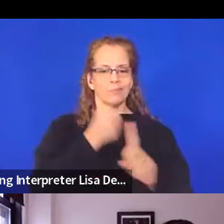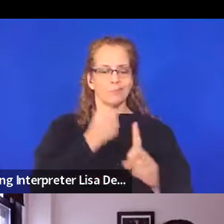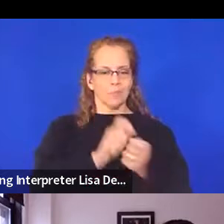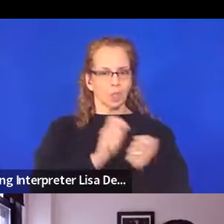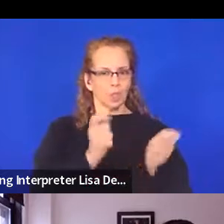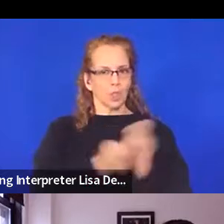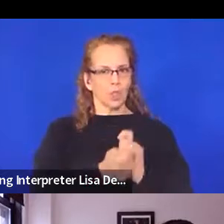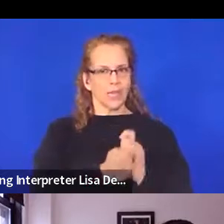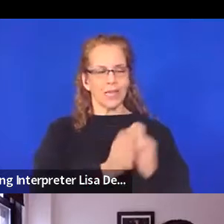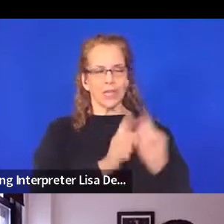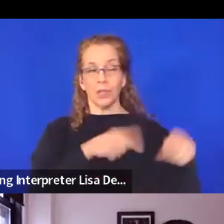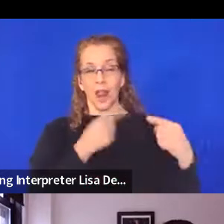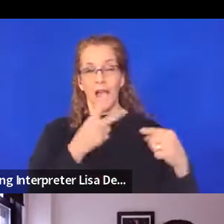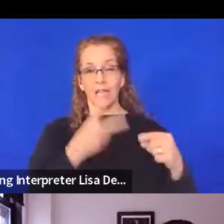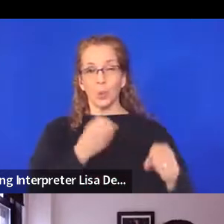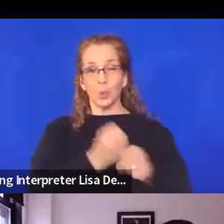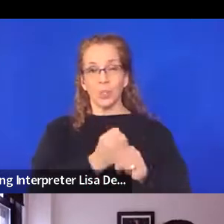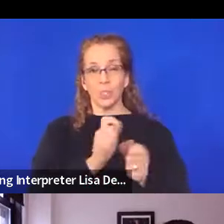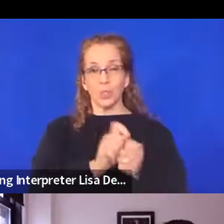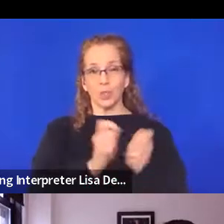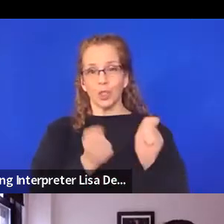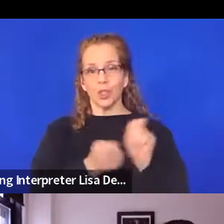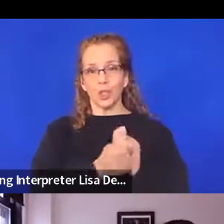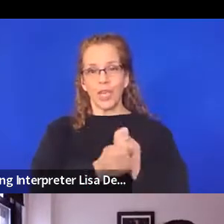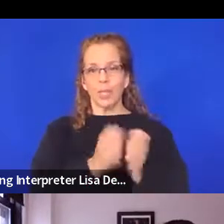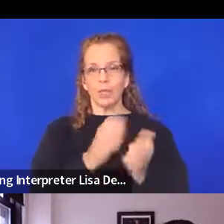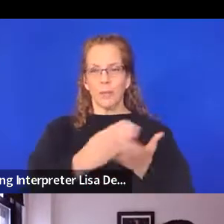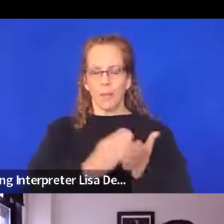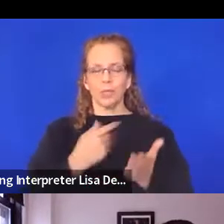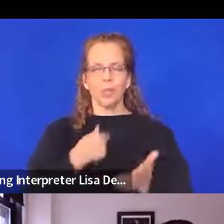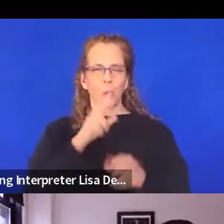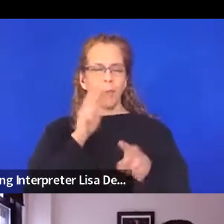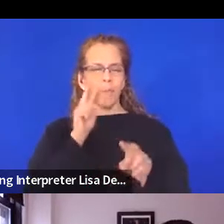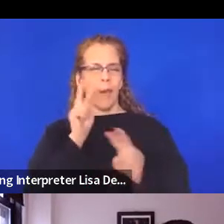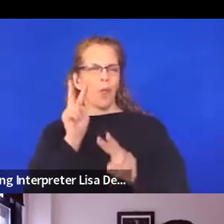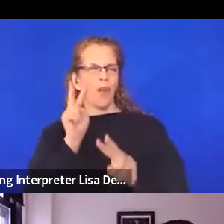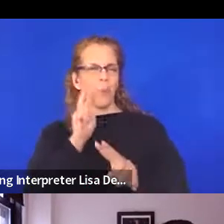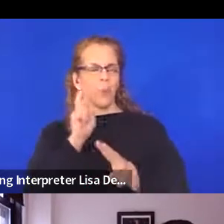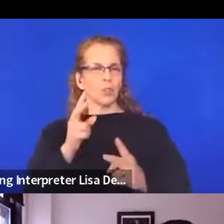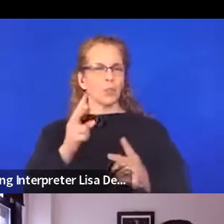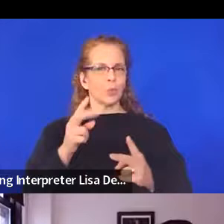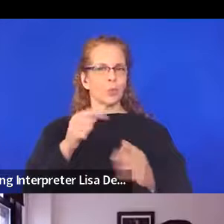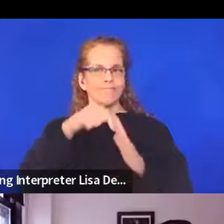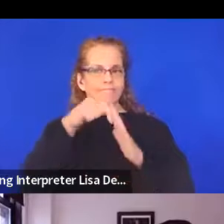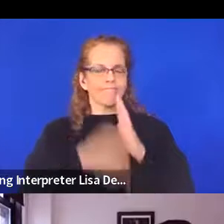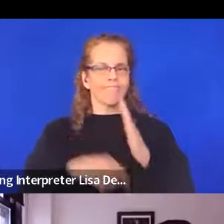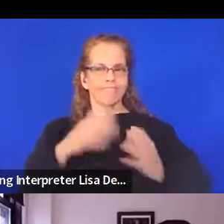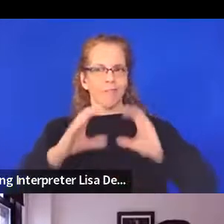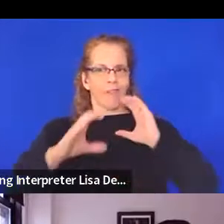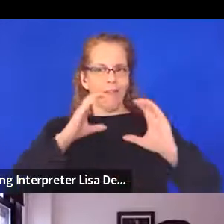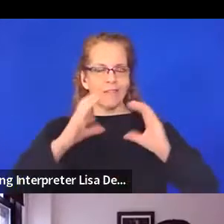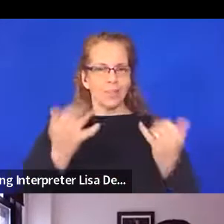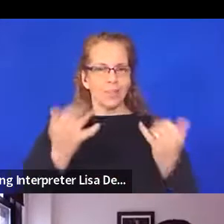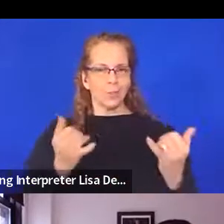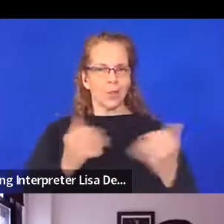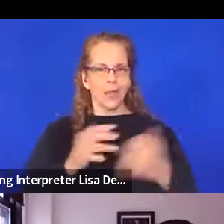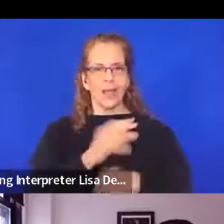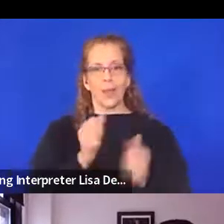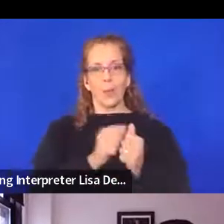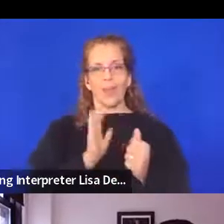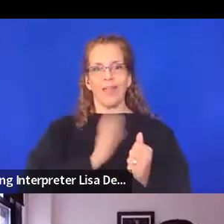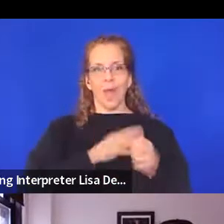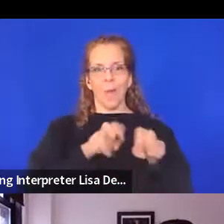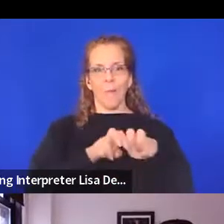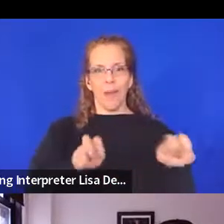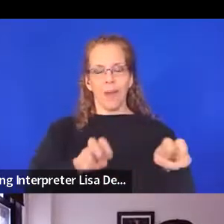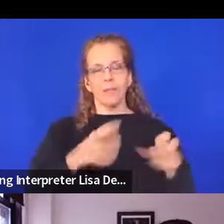2 years, and I'm looking forward to a robust conversation today, and appreciate in particular our panelists for giving us